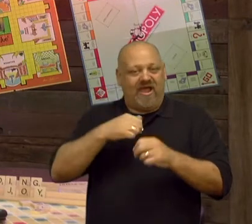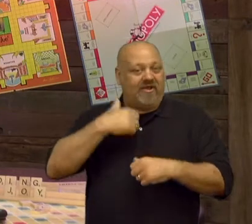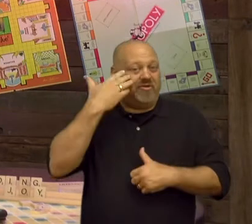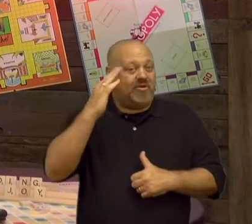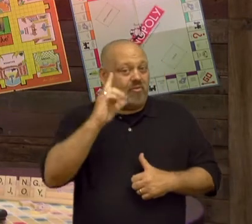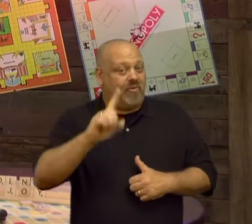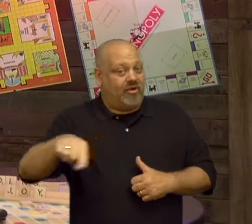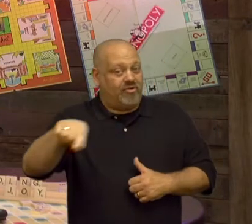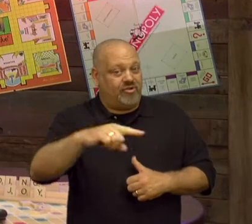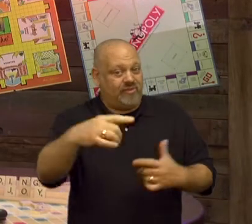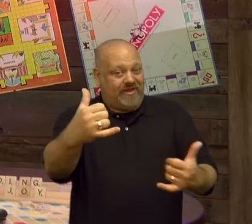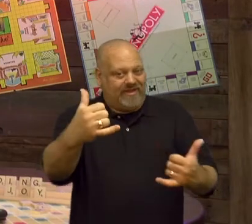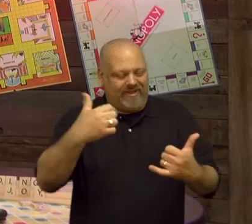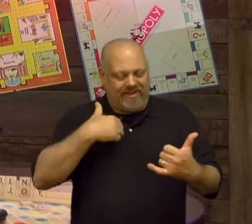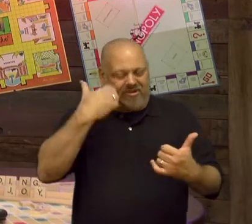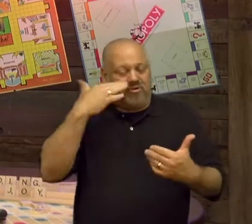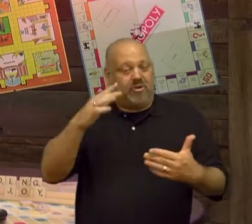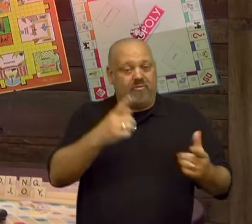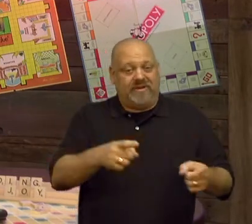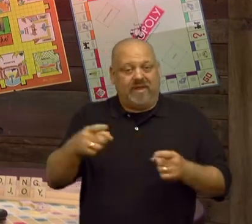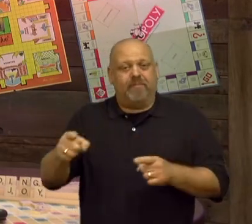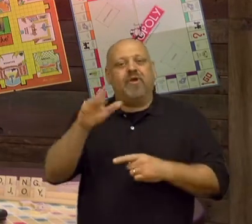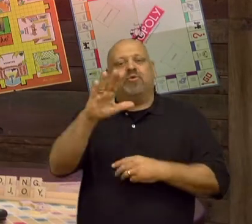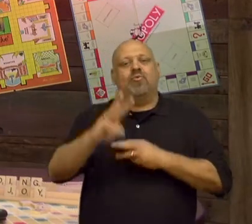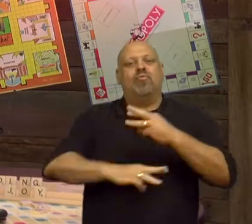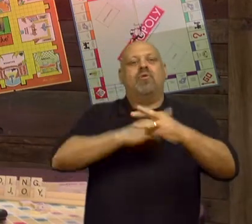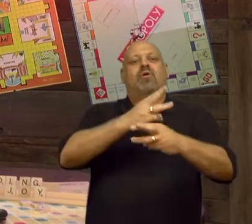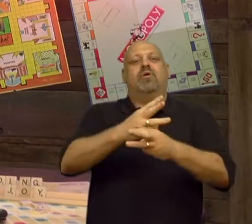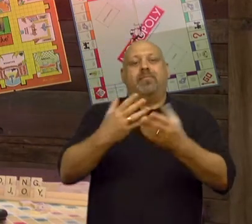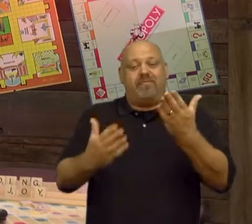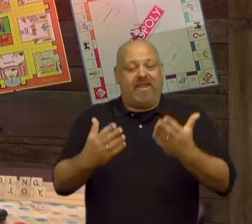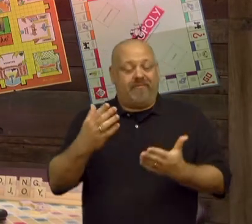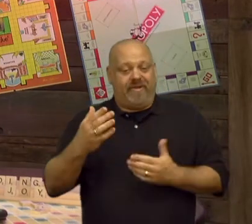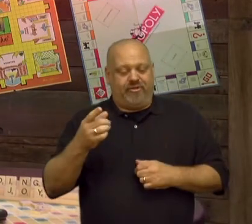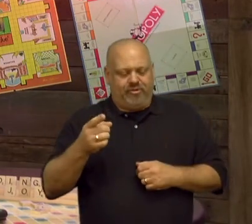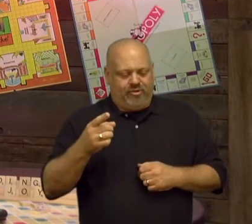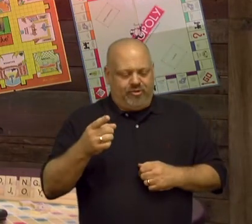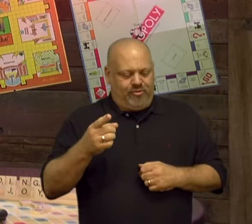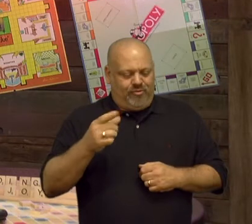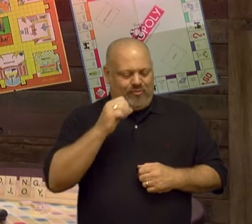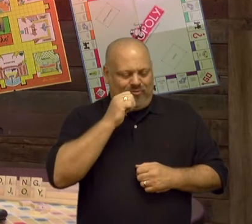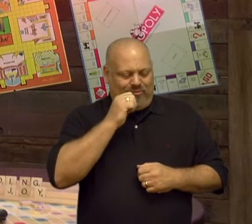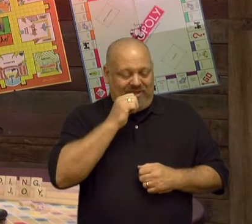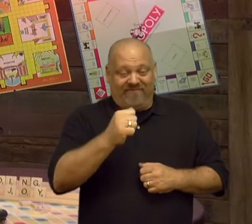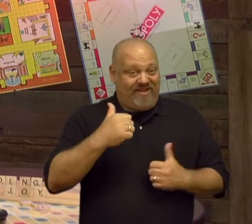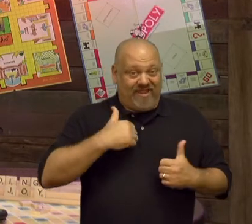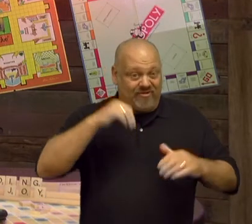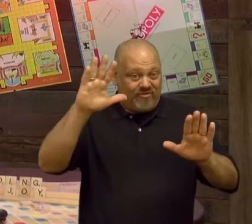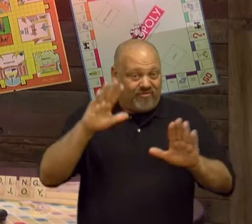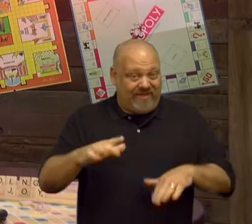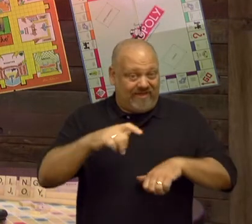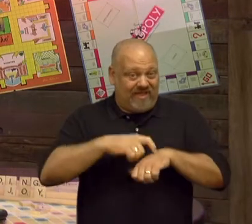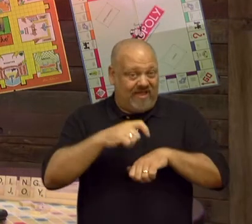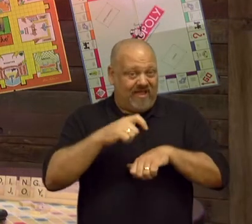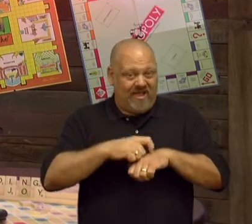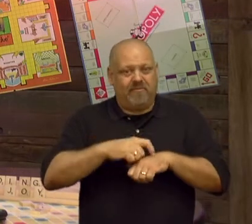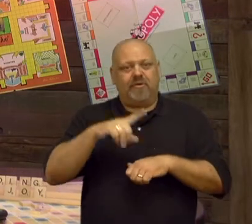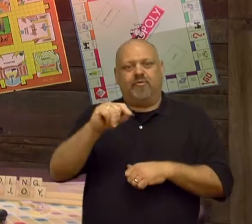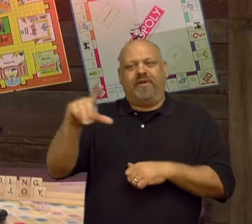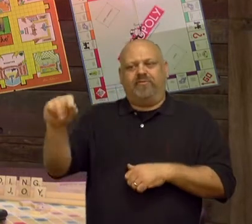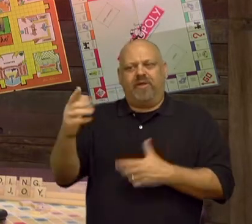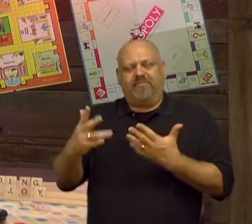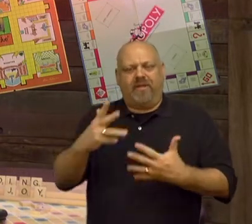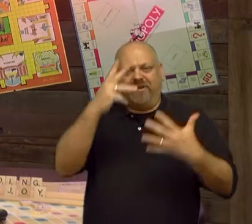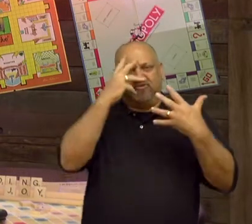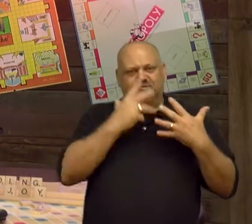faith. I don't know where you're at today. I don't know what's going on in your world. Maybe you've haven't had a great